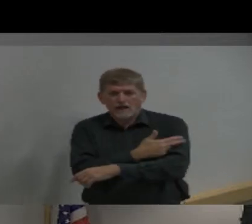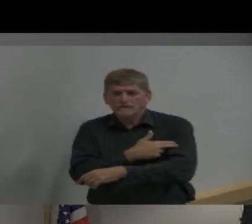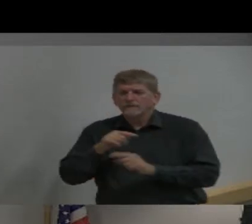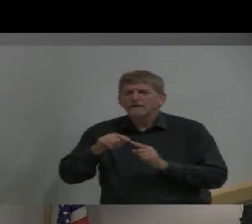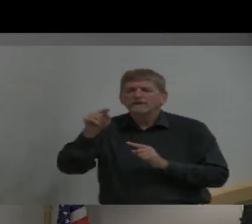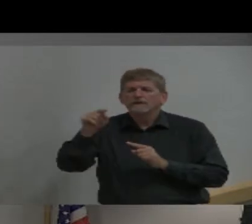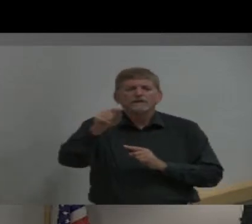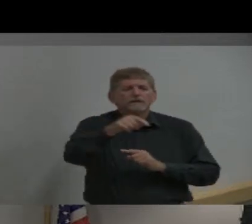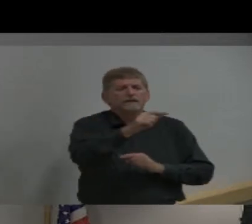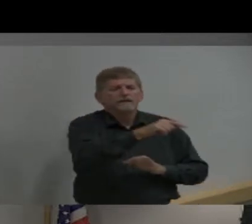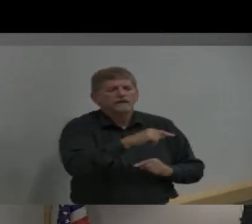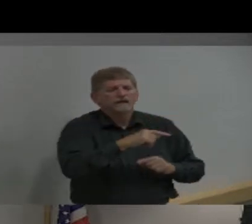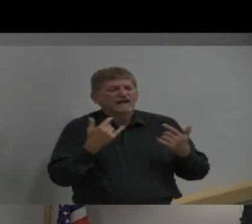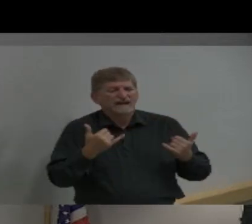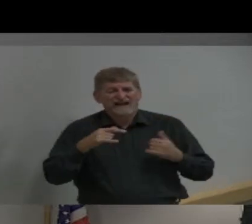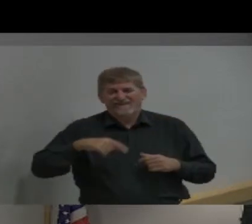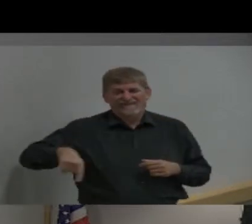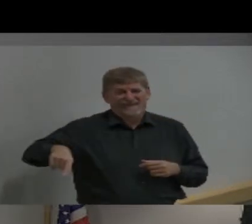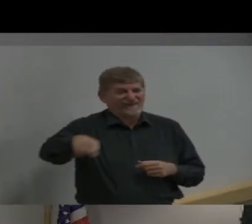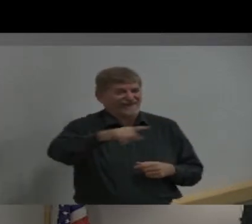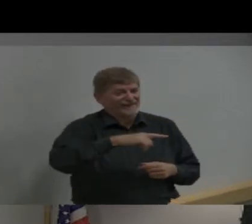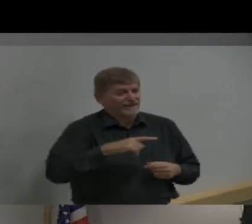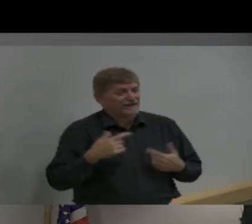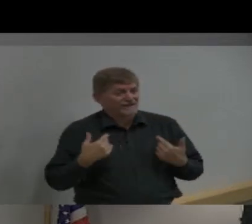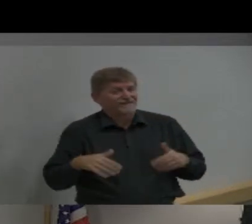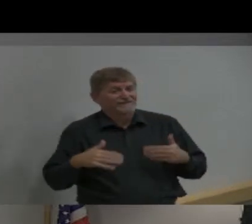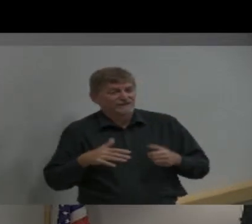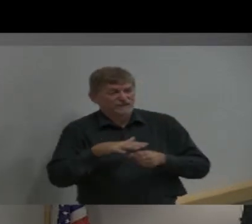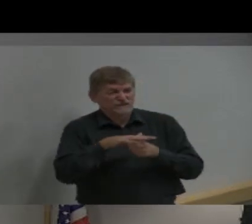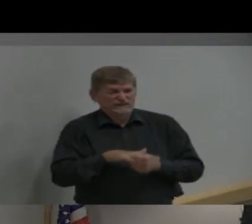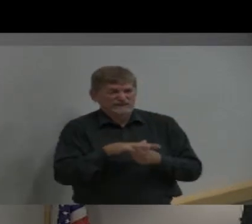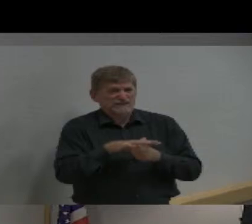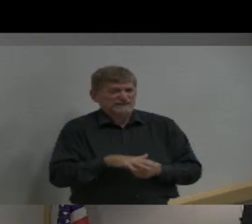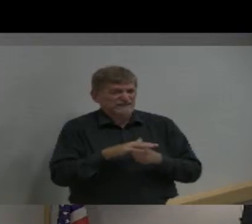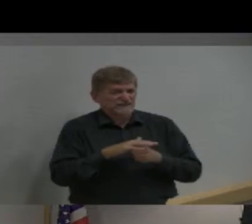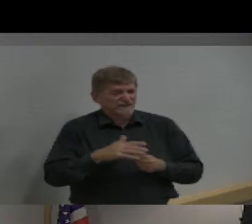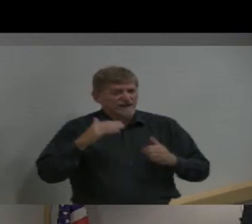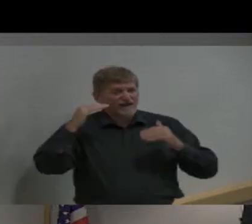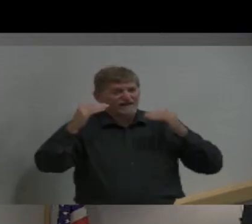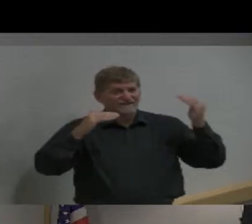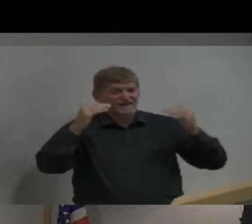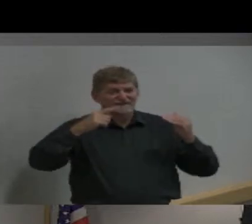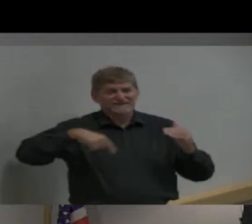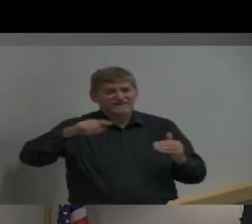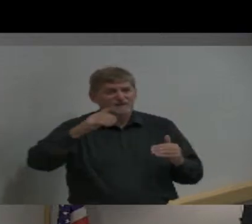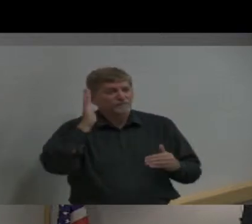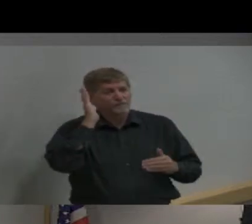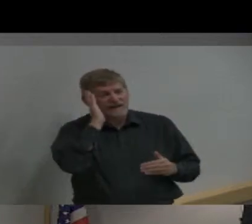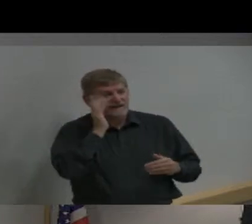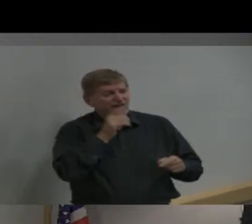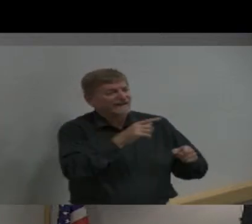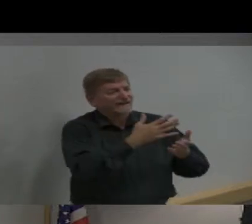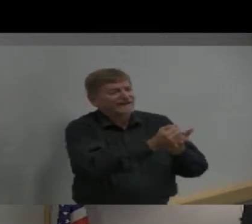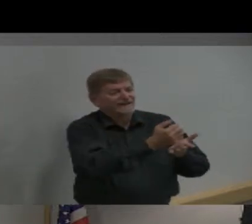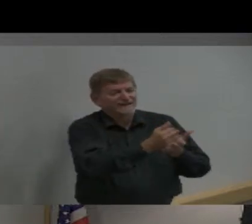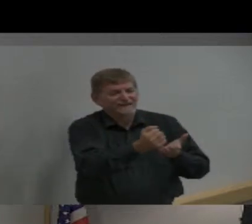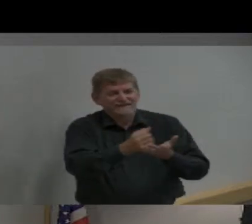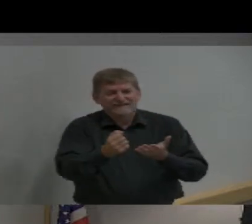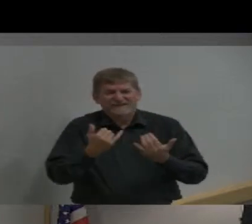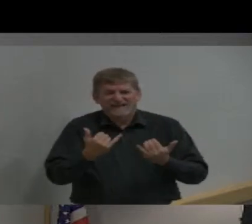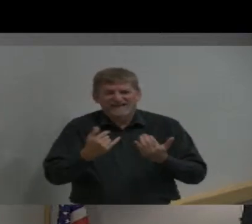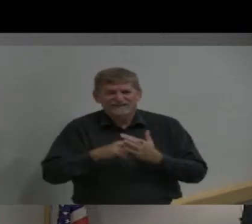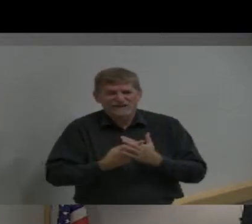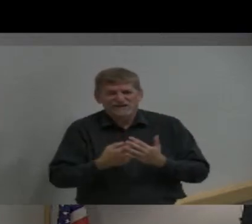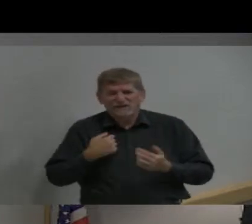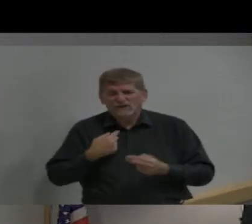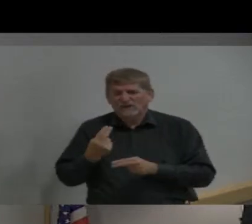under consistent pressure for adult inpatient beds. We're using our regional smaller hospitals for our